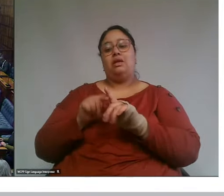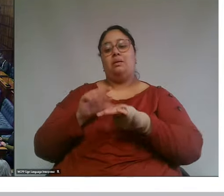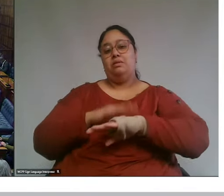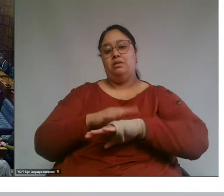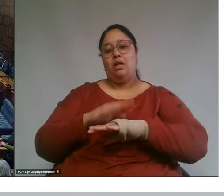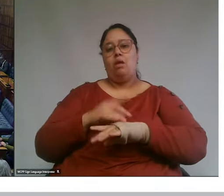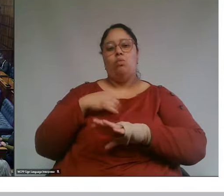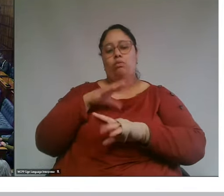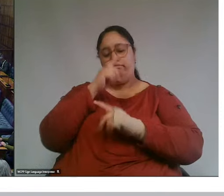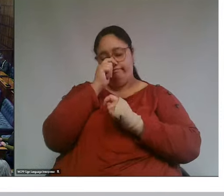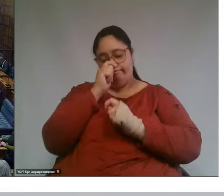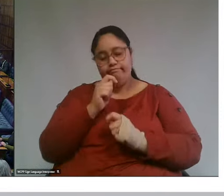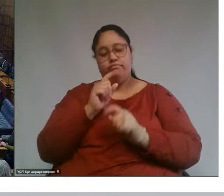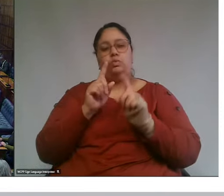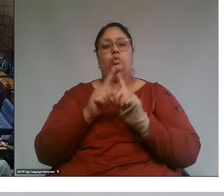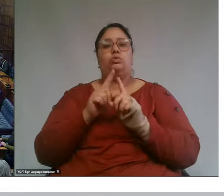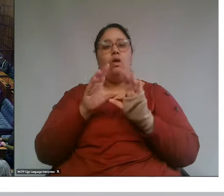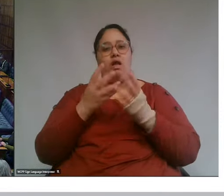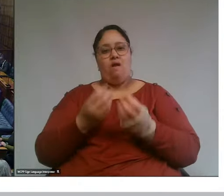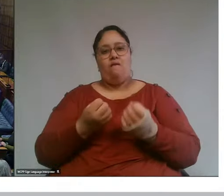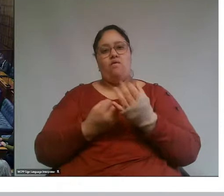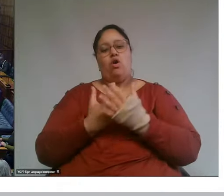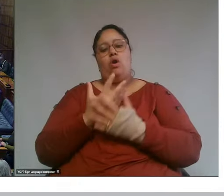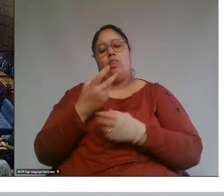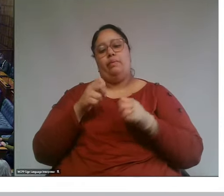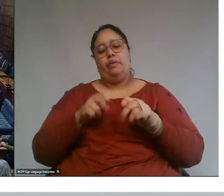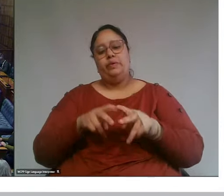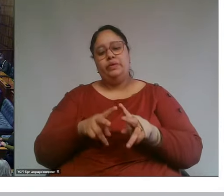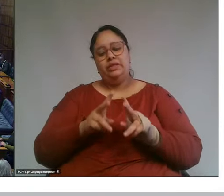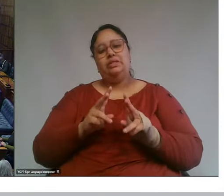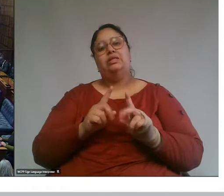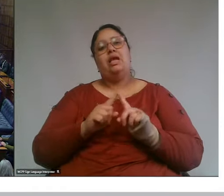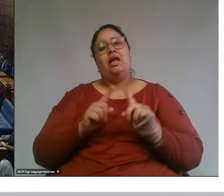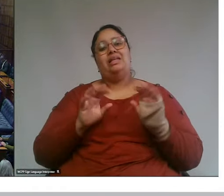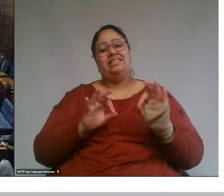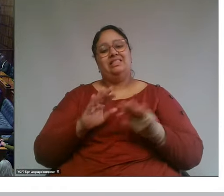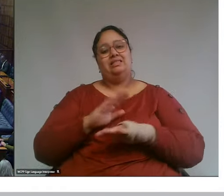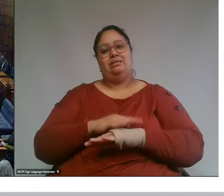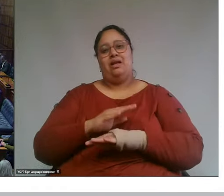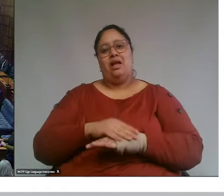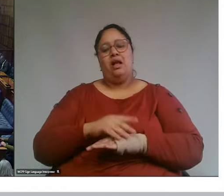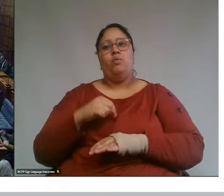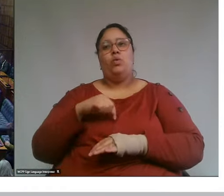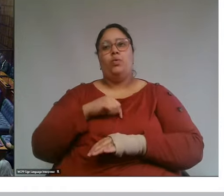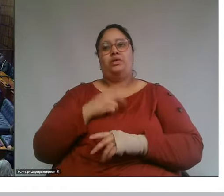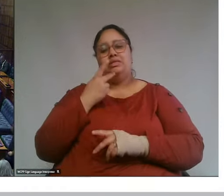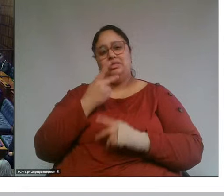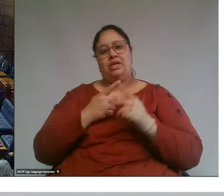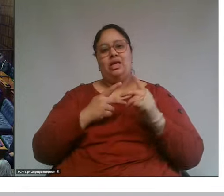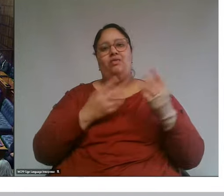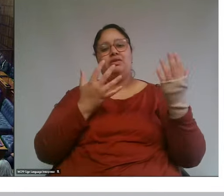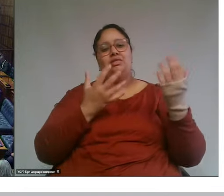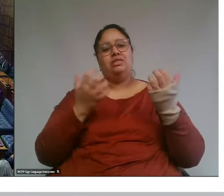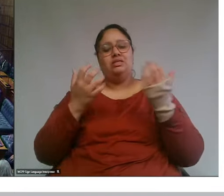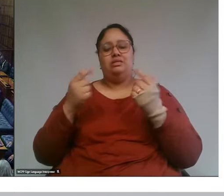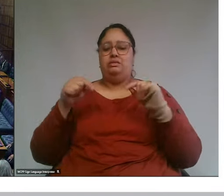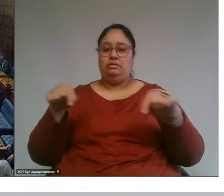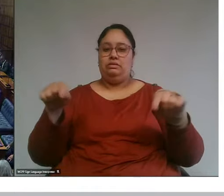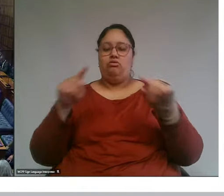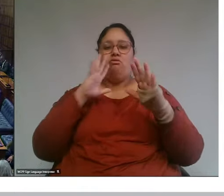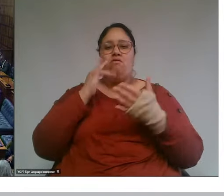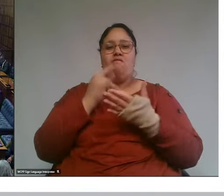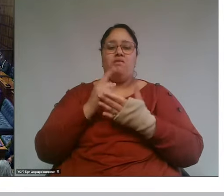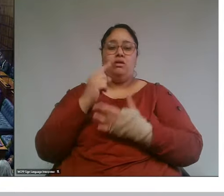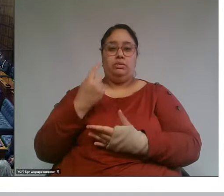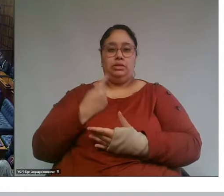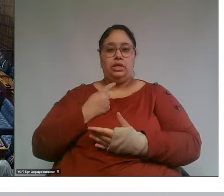also recognize that there are growth opportunities in the Western Cape at this point in time which I think the census has uh confirmed